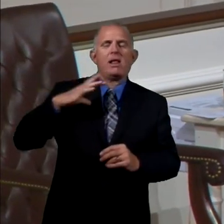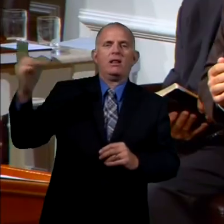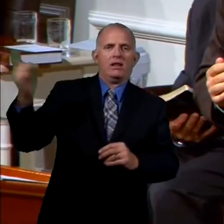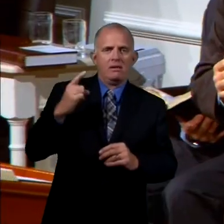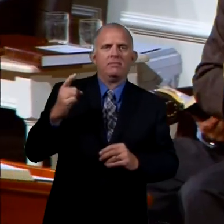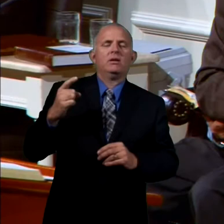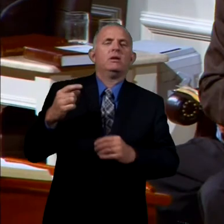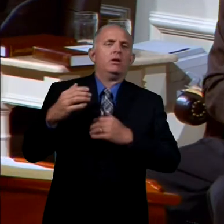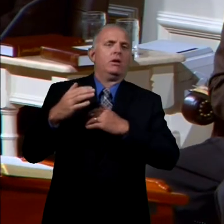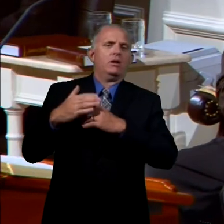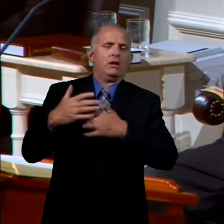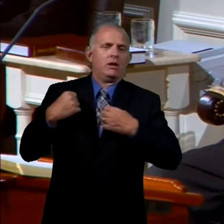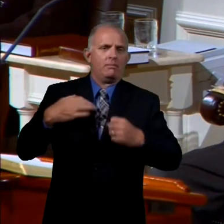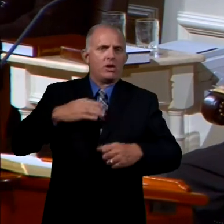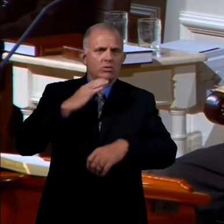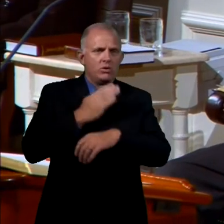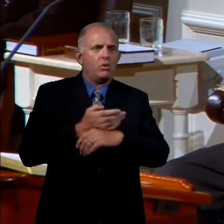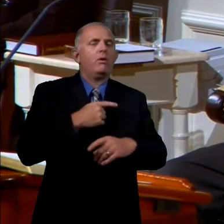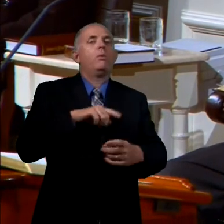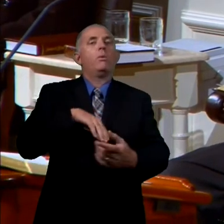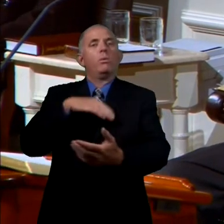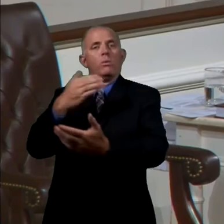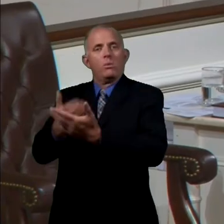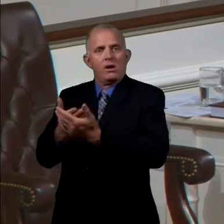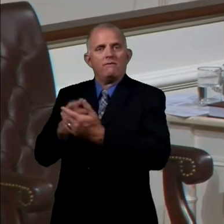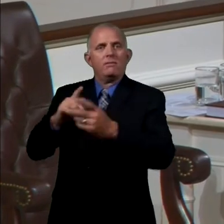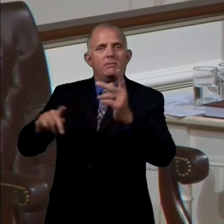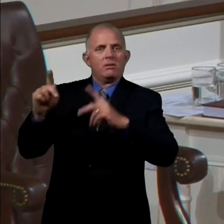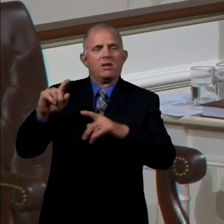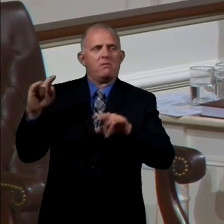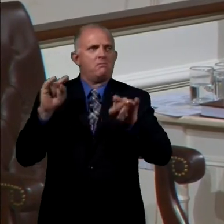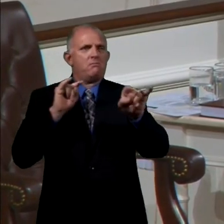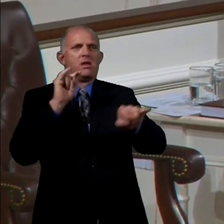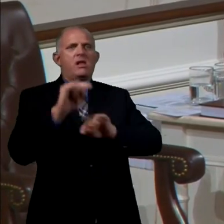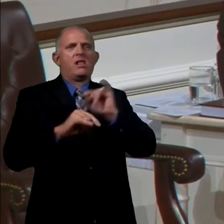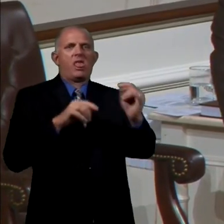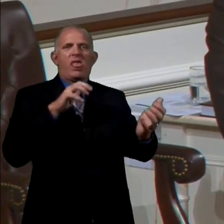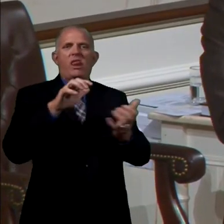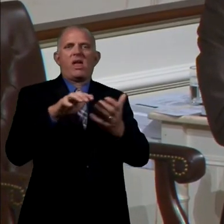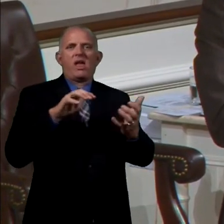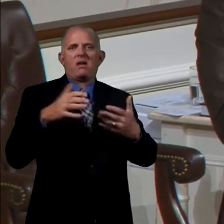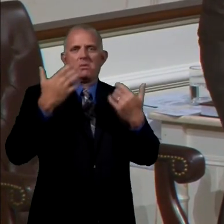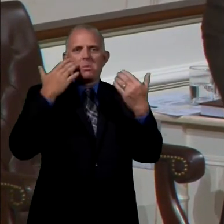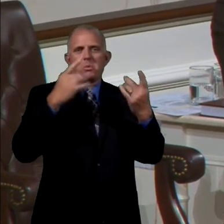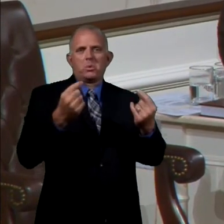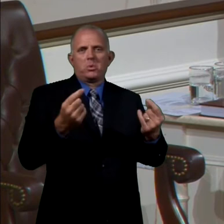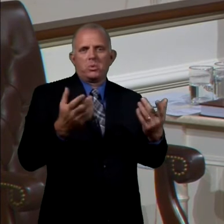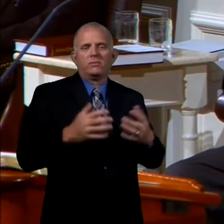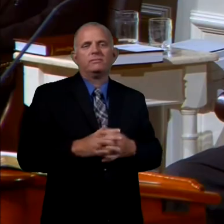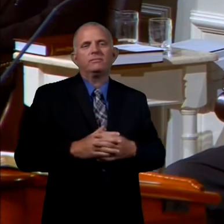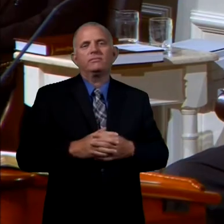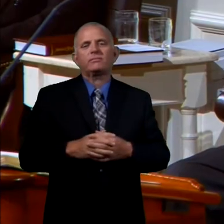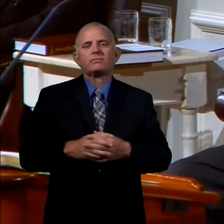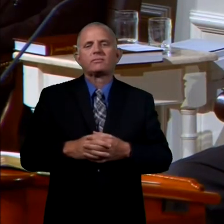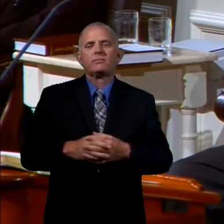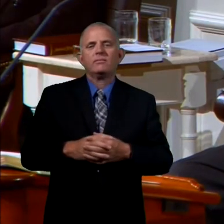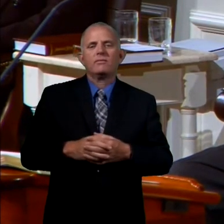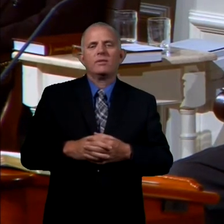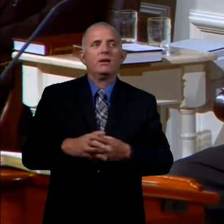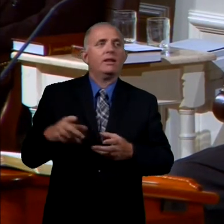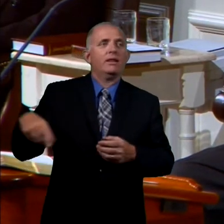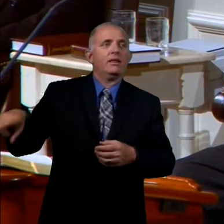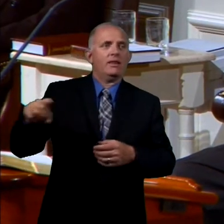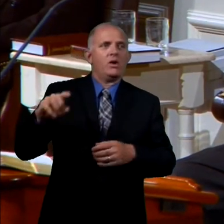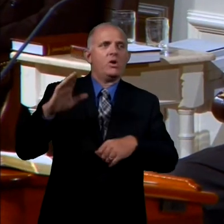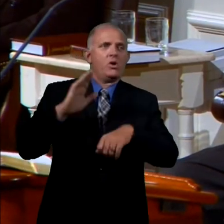they laughed him to scorn. "You don't know what you're doing. But even in between there, he gets touched by a lady